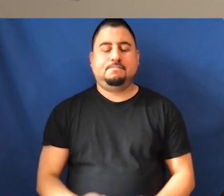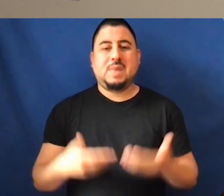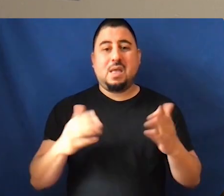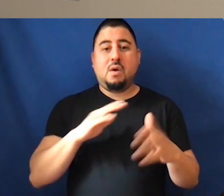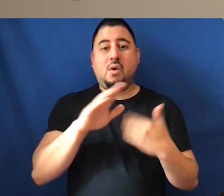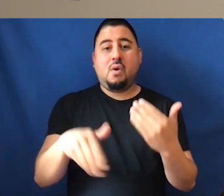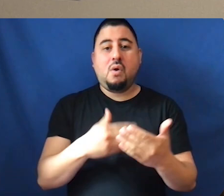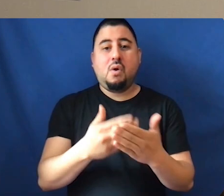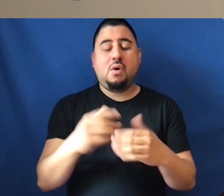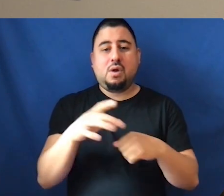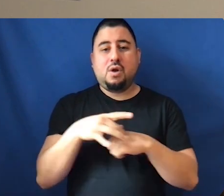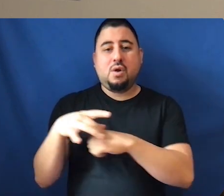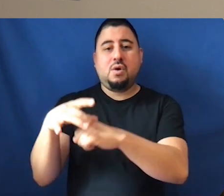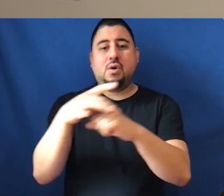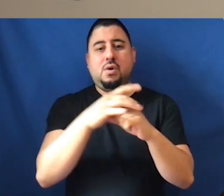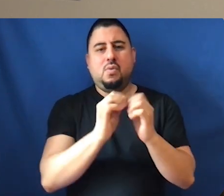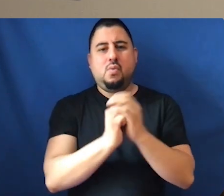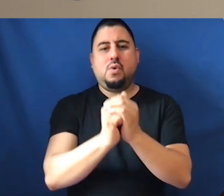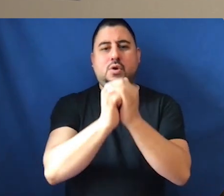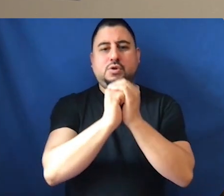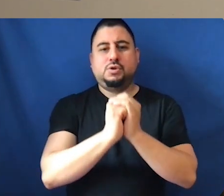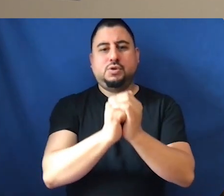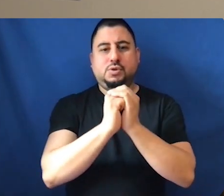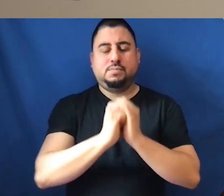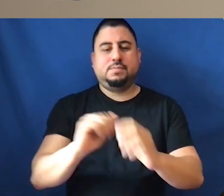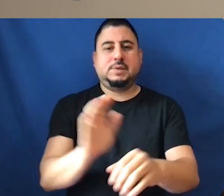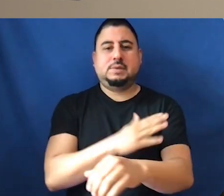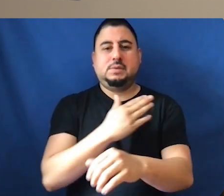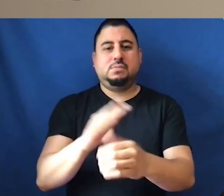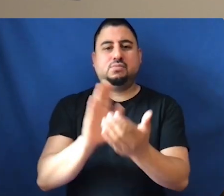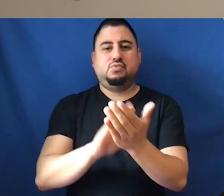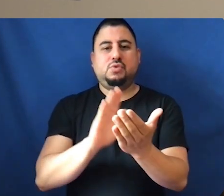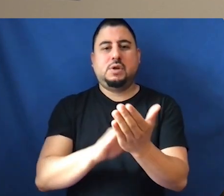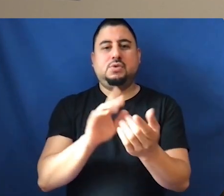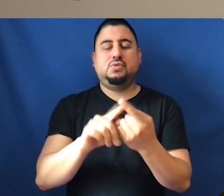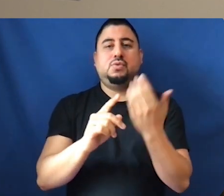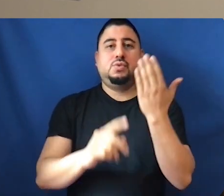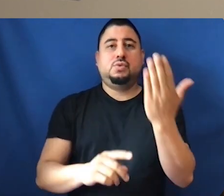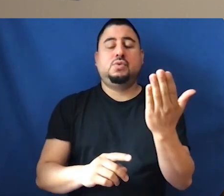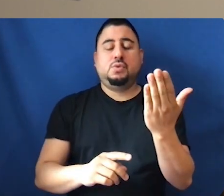Let all on earth worship and sing praise to you.